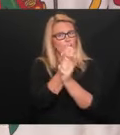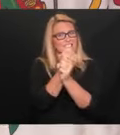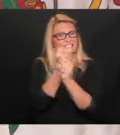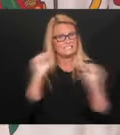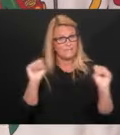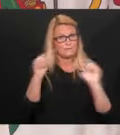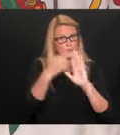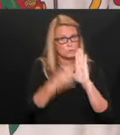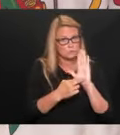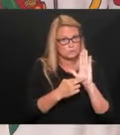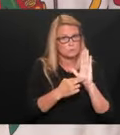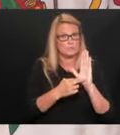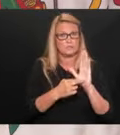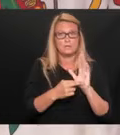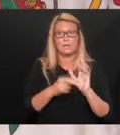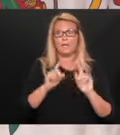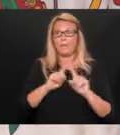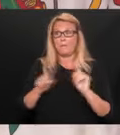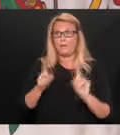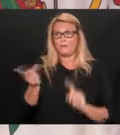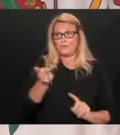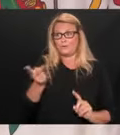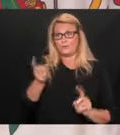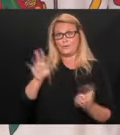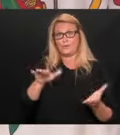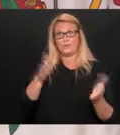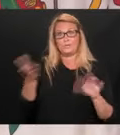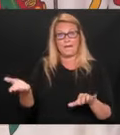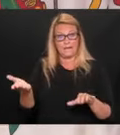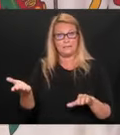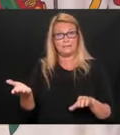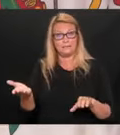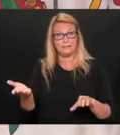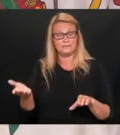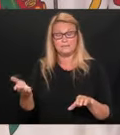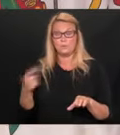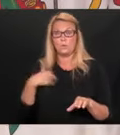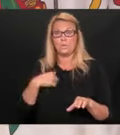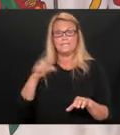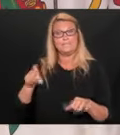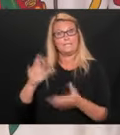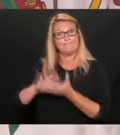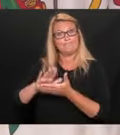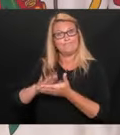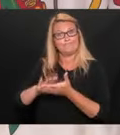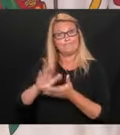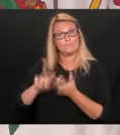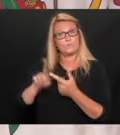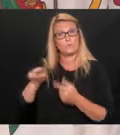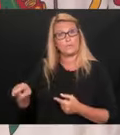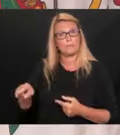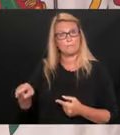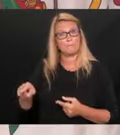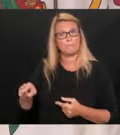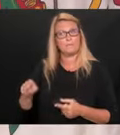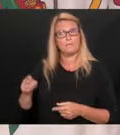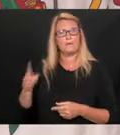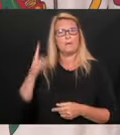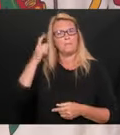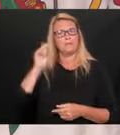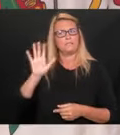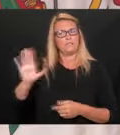But we've got to salute these great, great men and women that absolutely power this nation